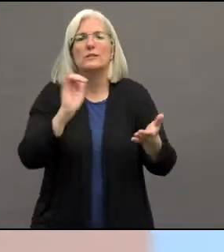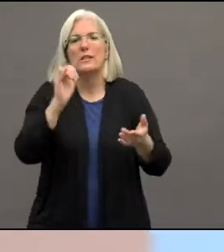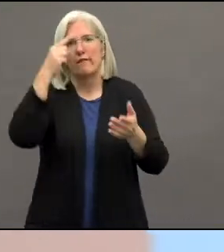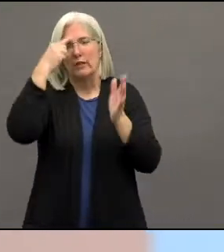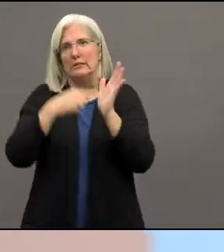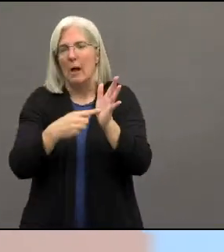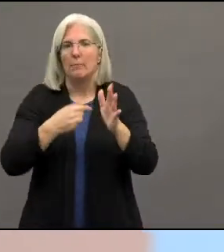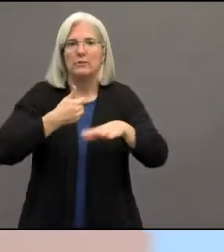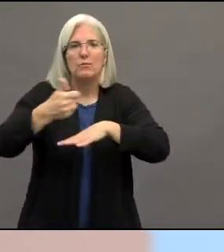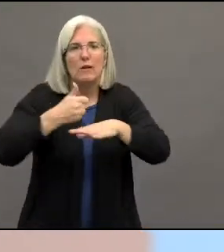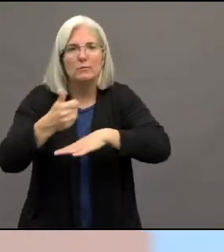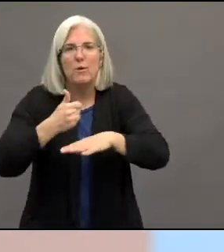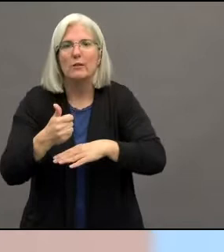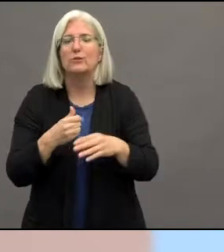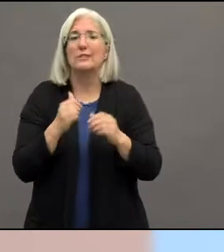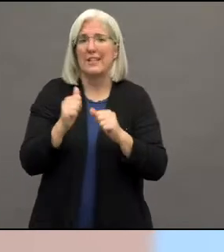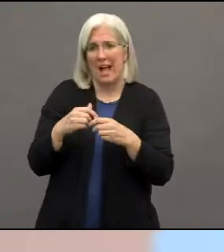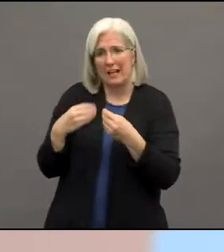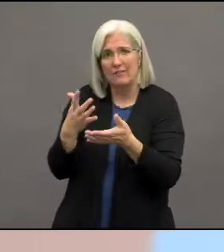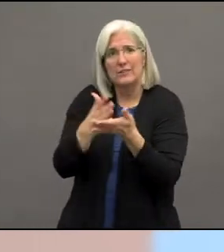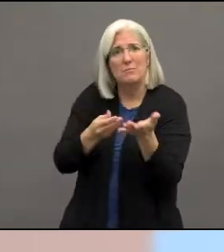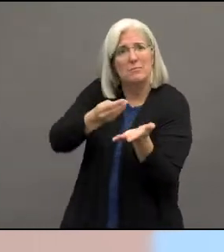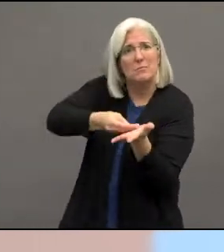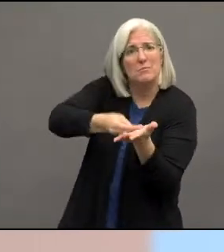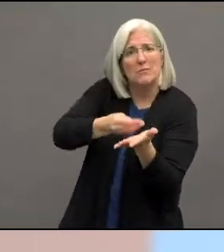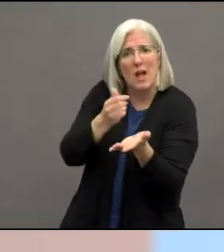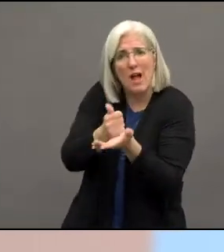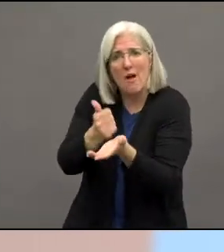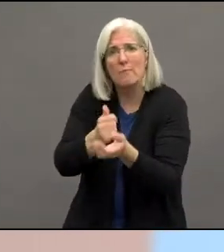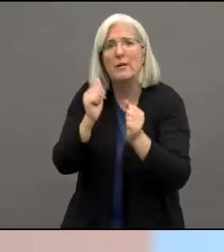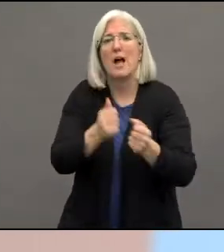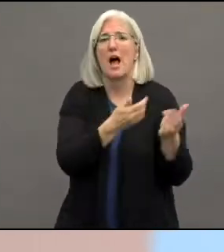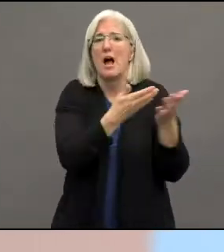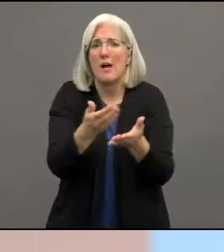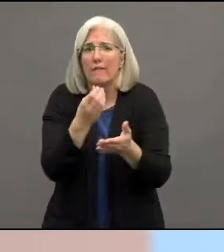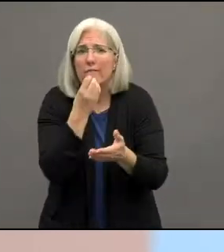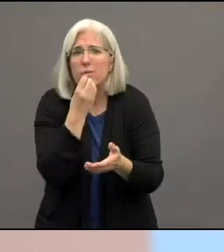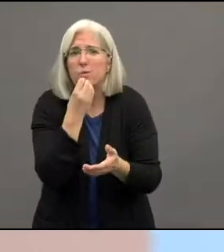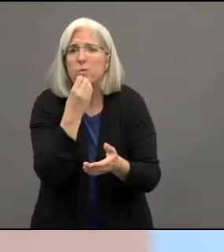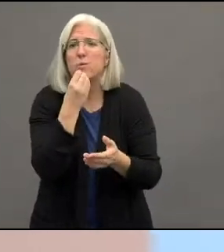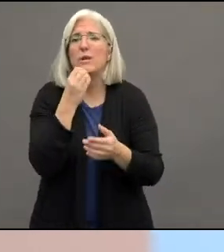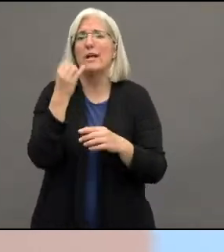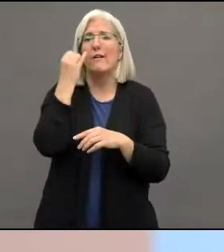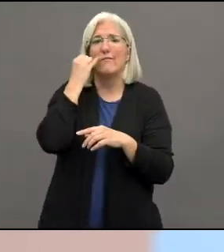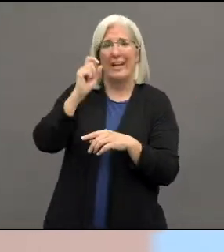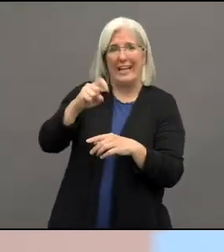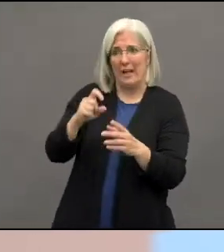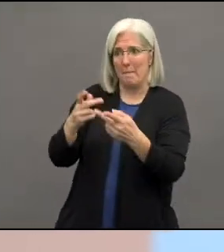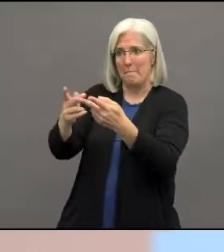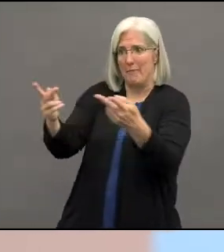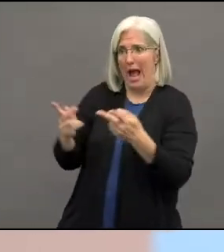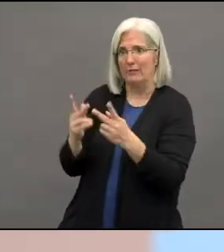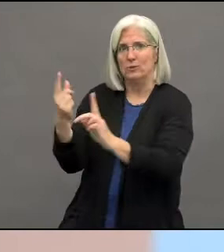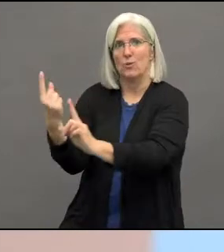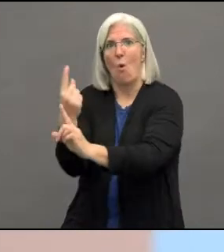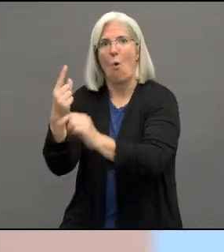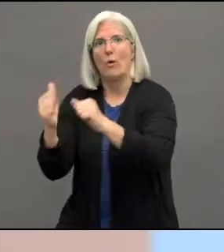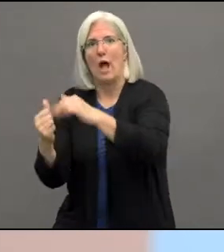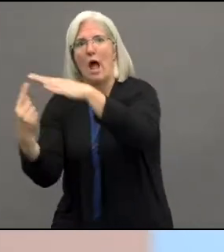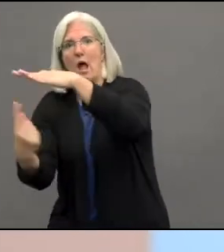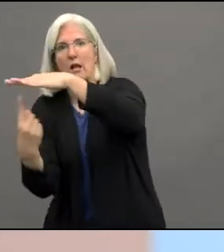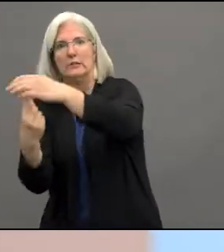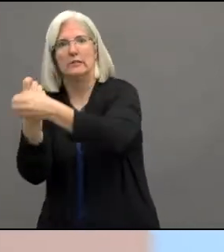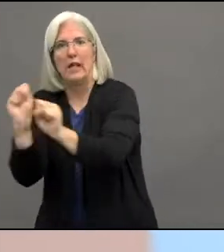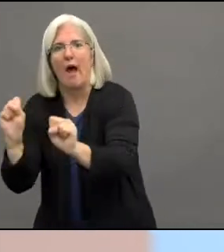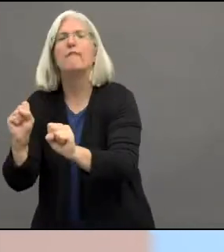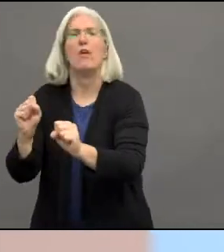financial assistance, meals, and then if they also need a room or a hotel room to isolate,